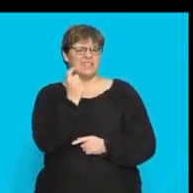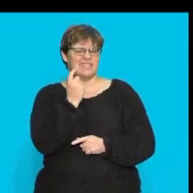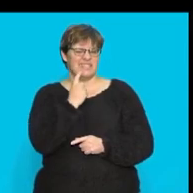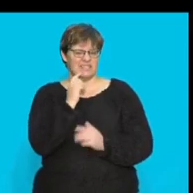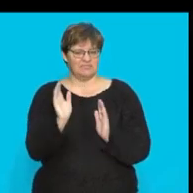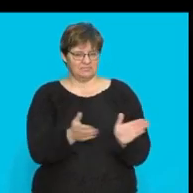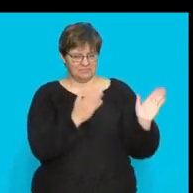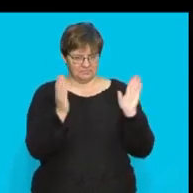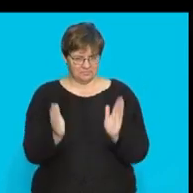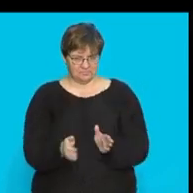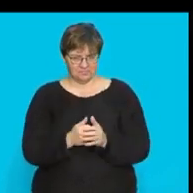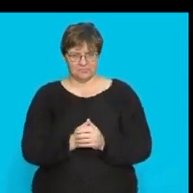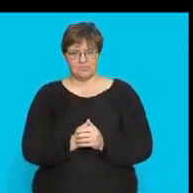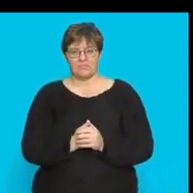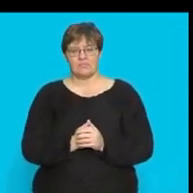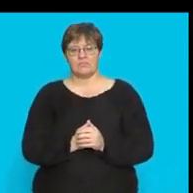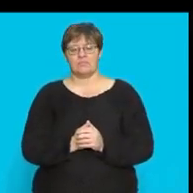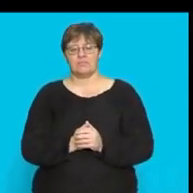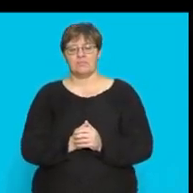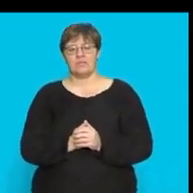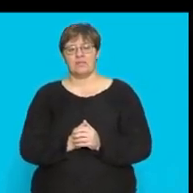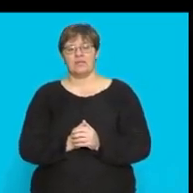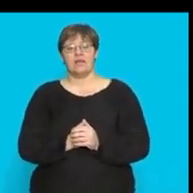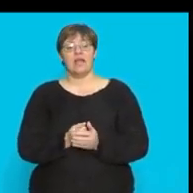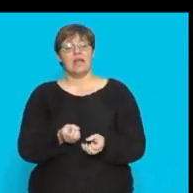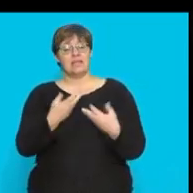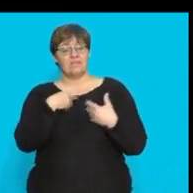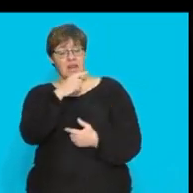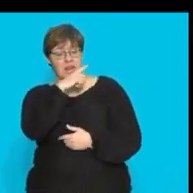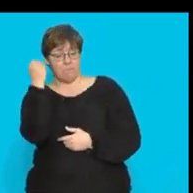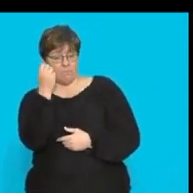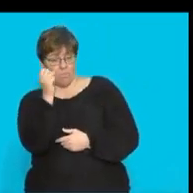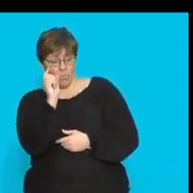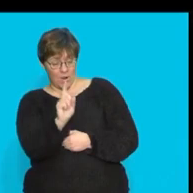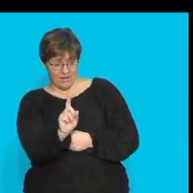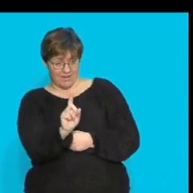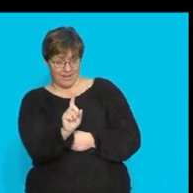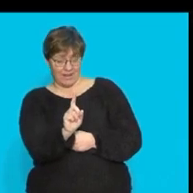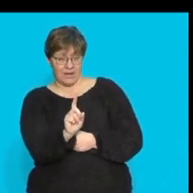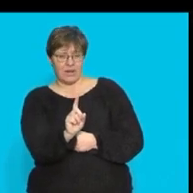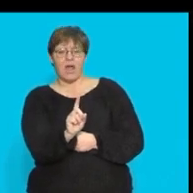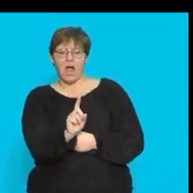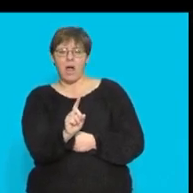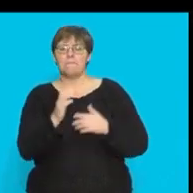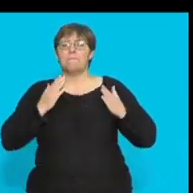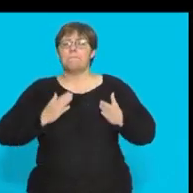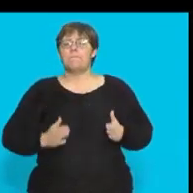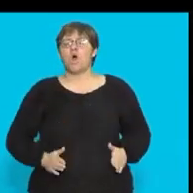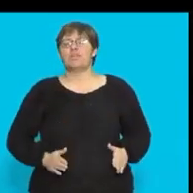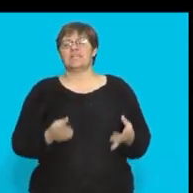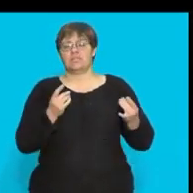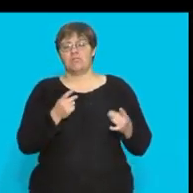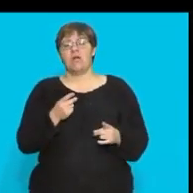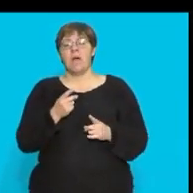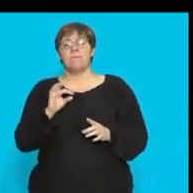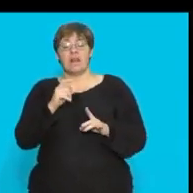easy first question. Next question. Name one tissue in the body that